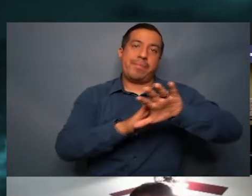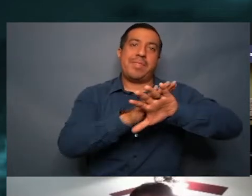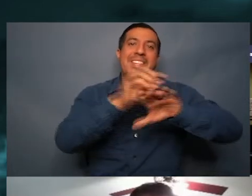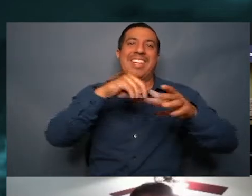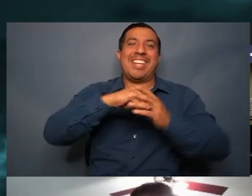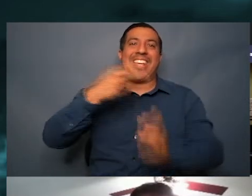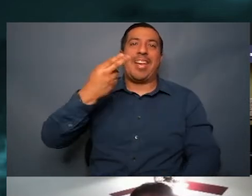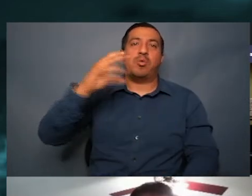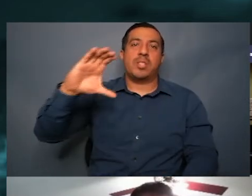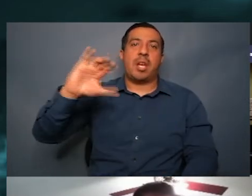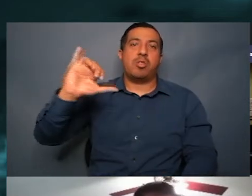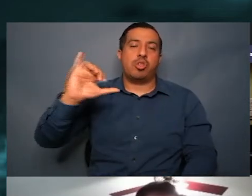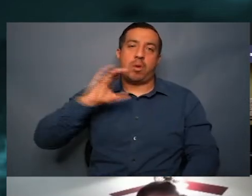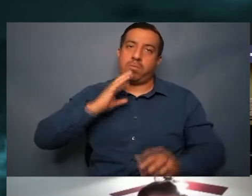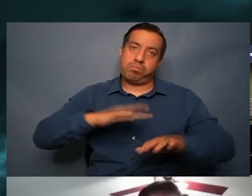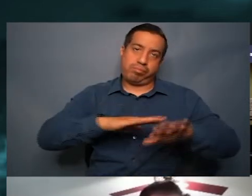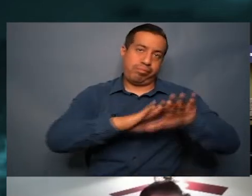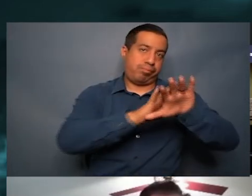County.